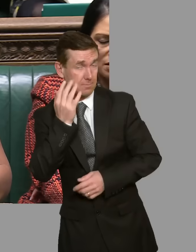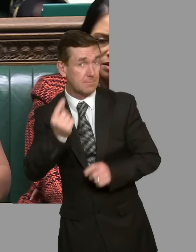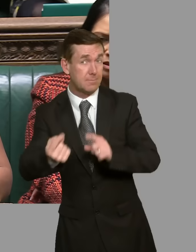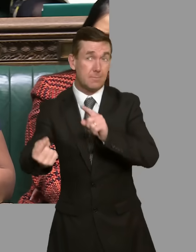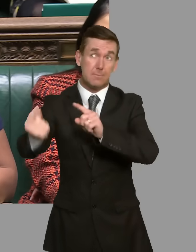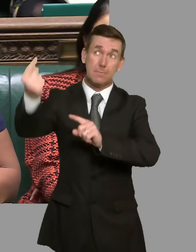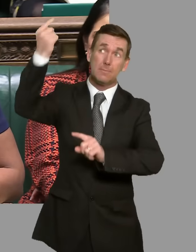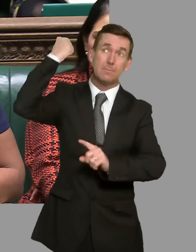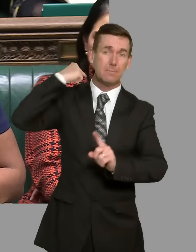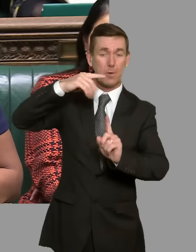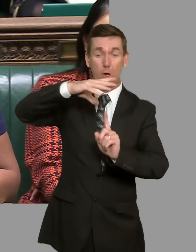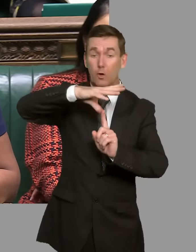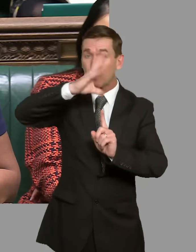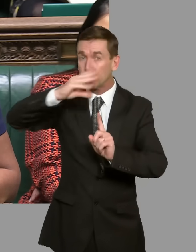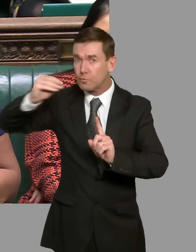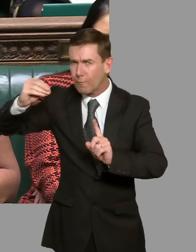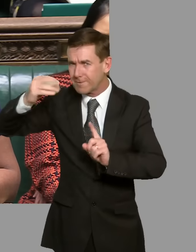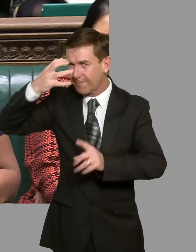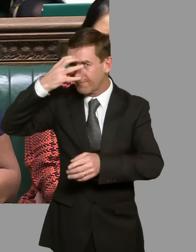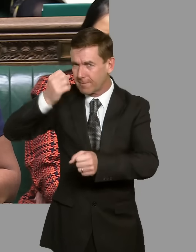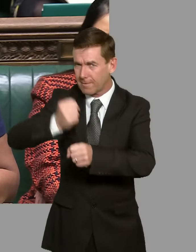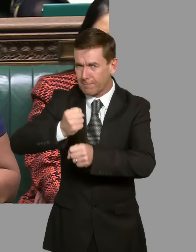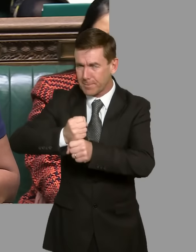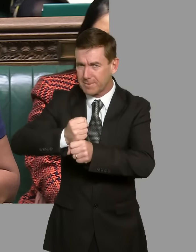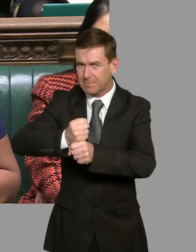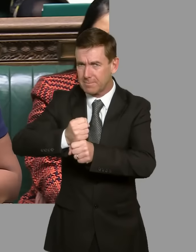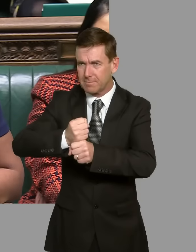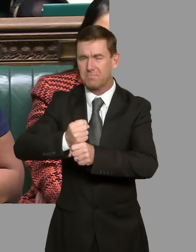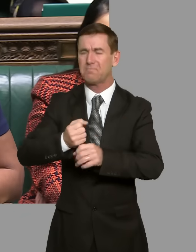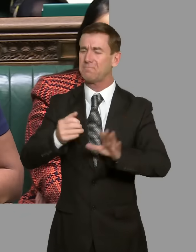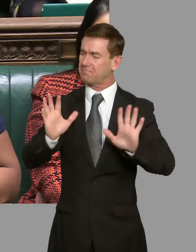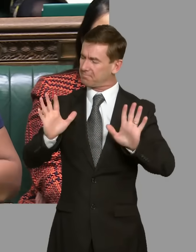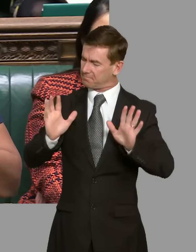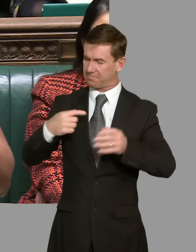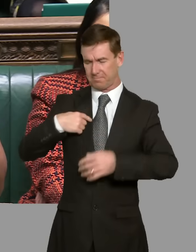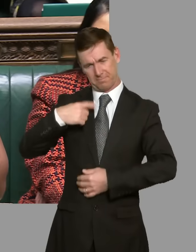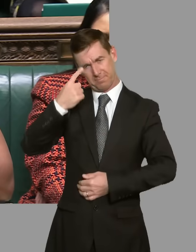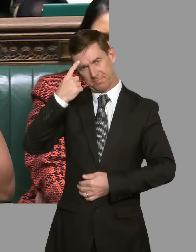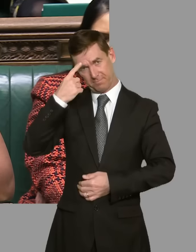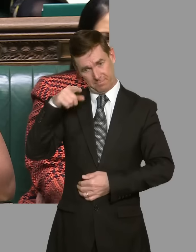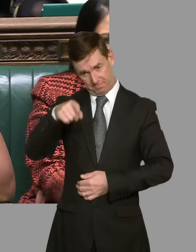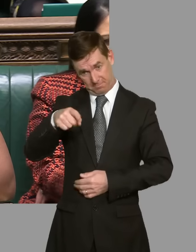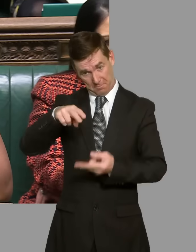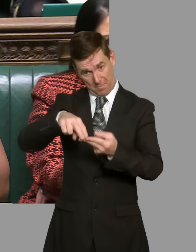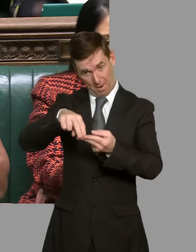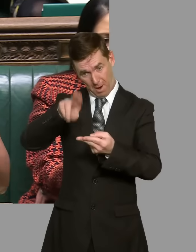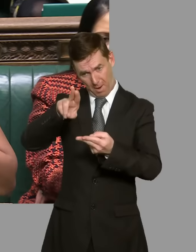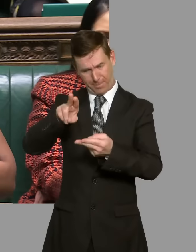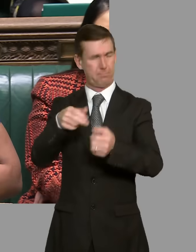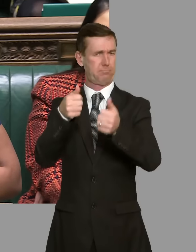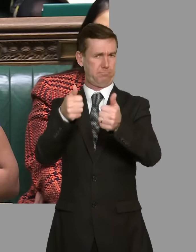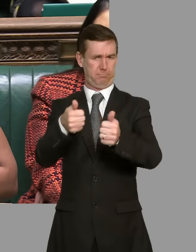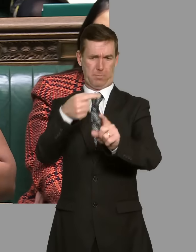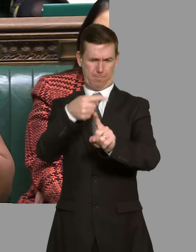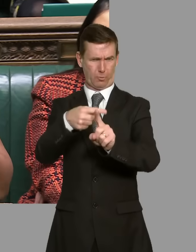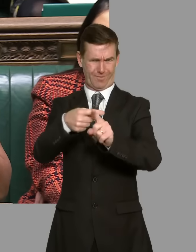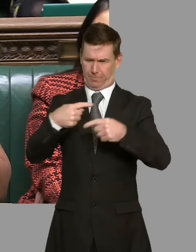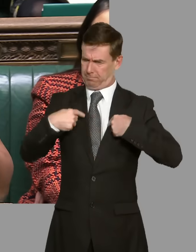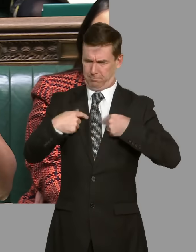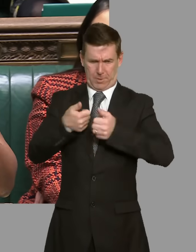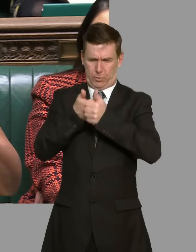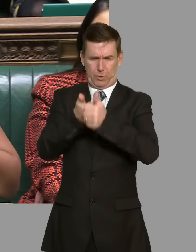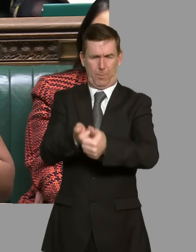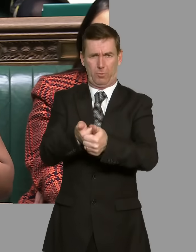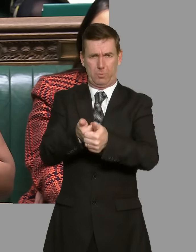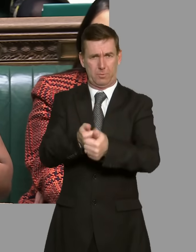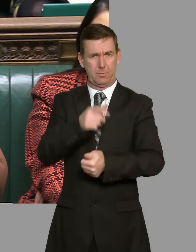we welcome the increase, something that we supported, can I remind the House that this is a man who